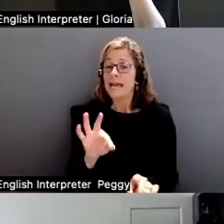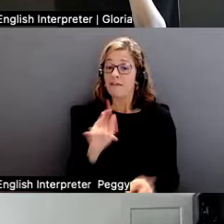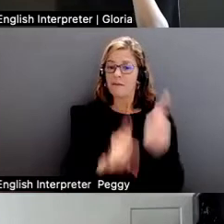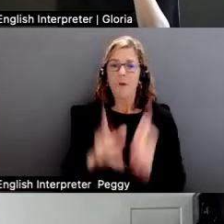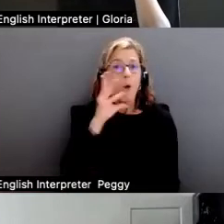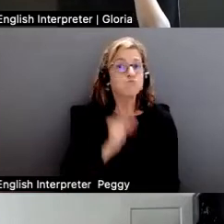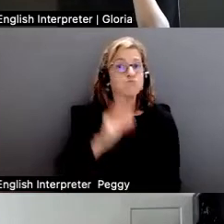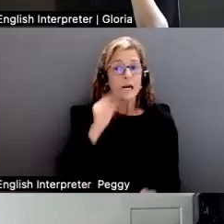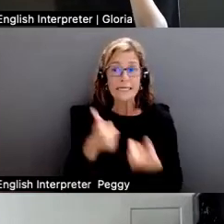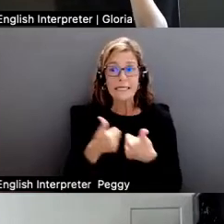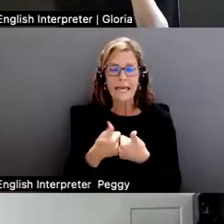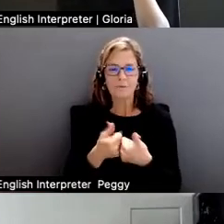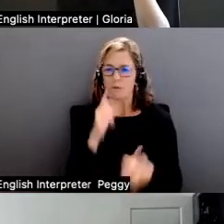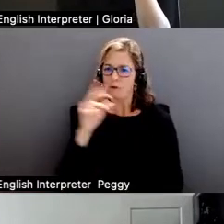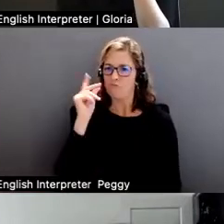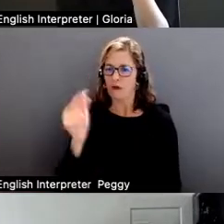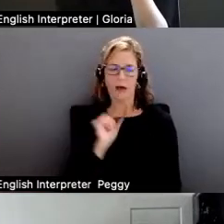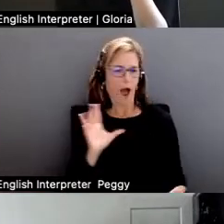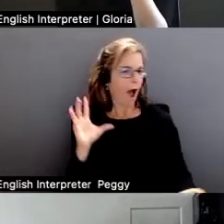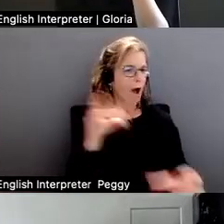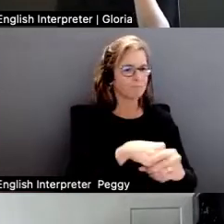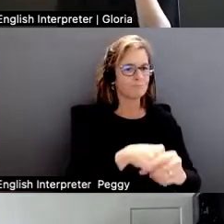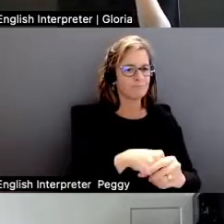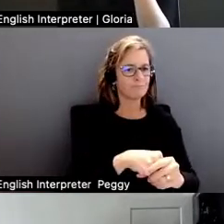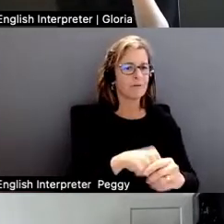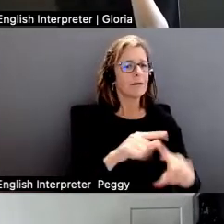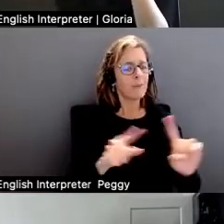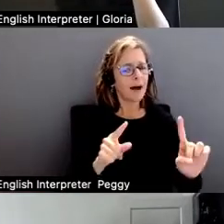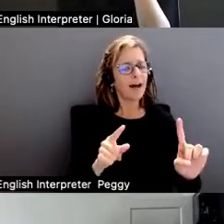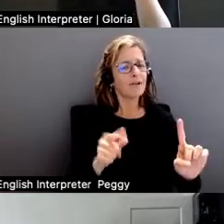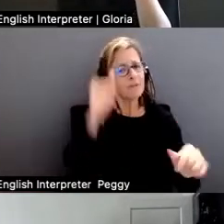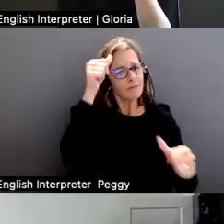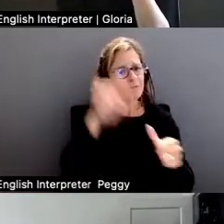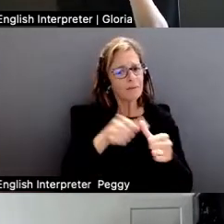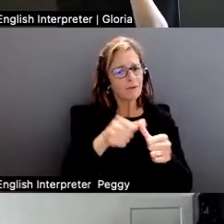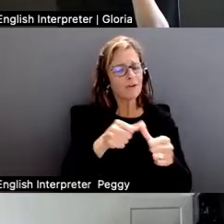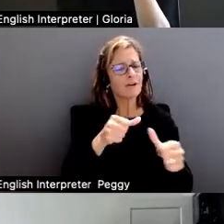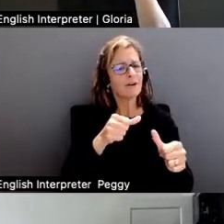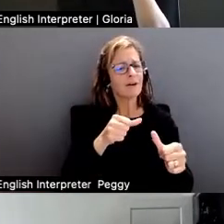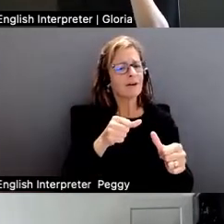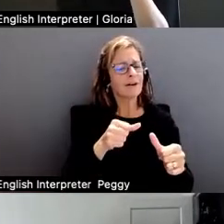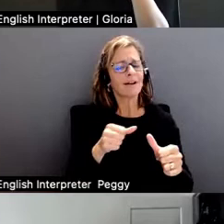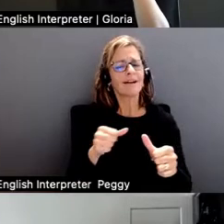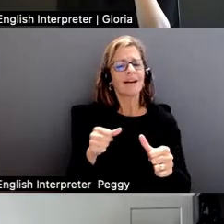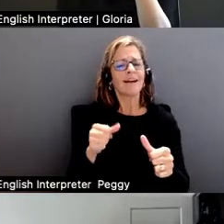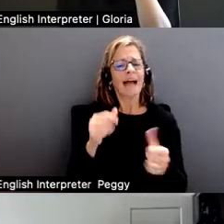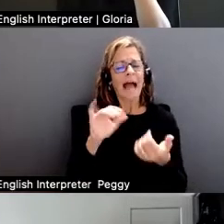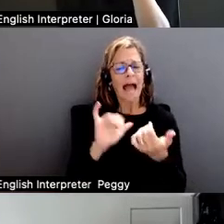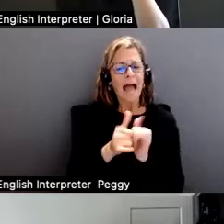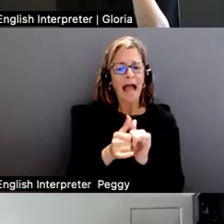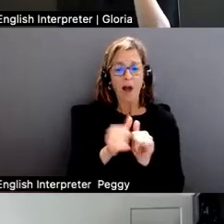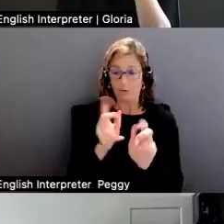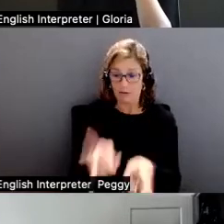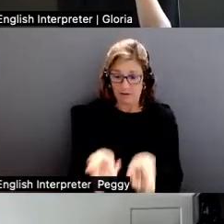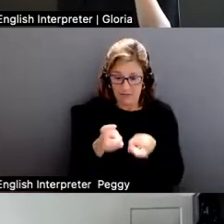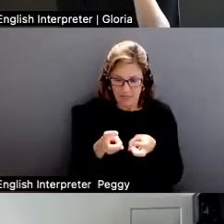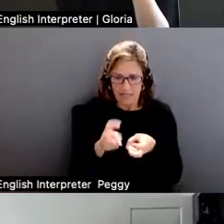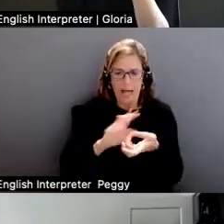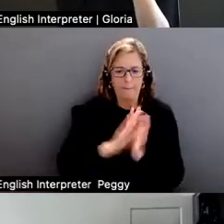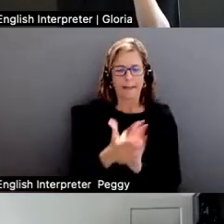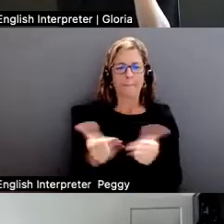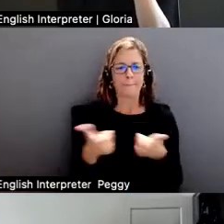motivating. But remember what we talked about earlier about gamification. It's more about